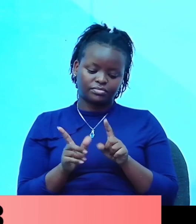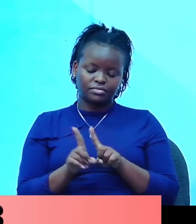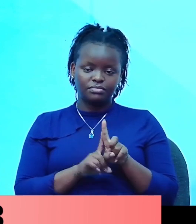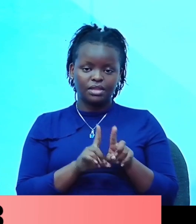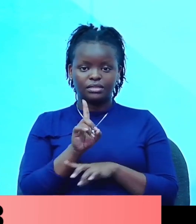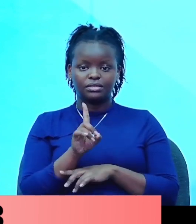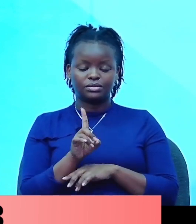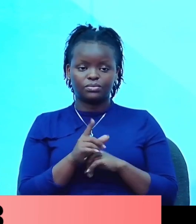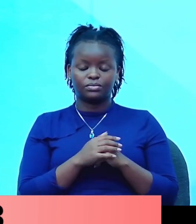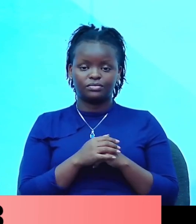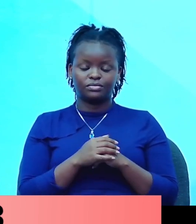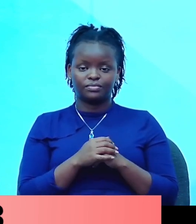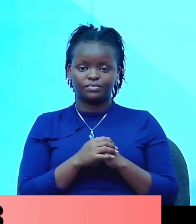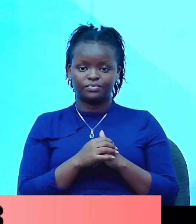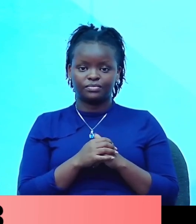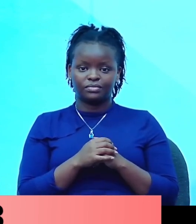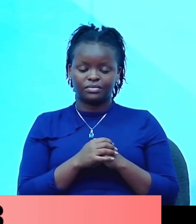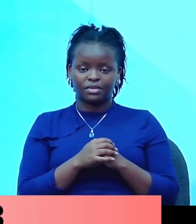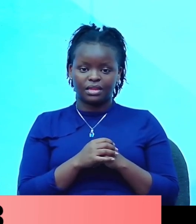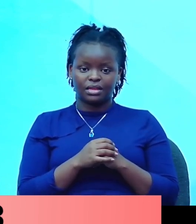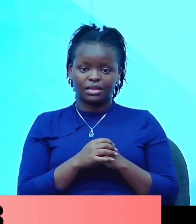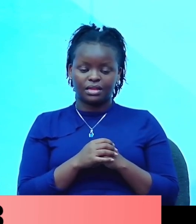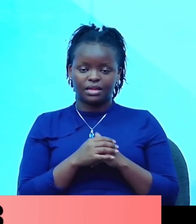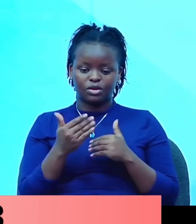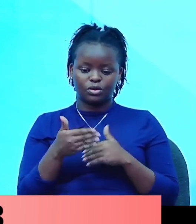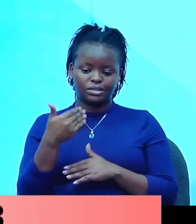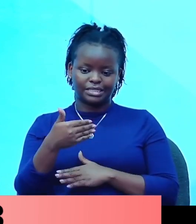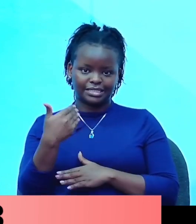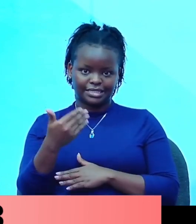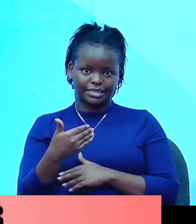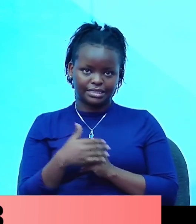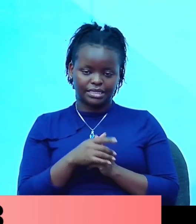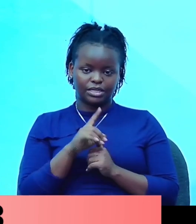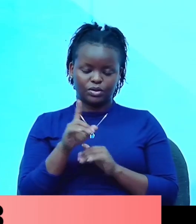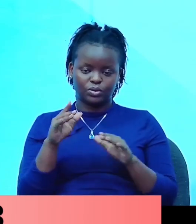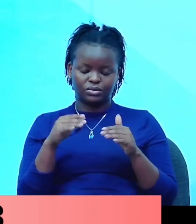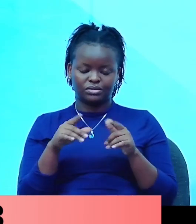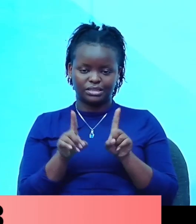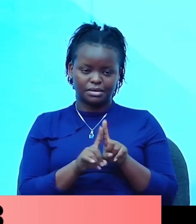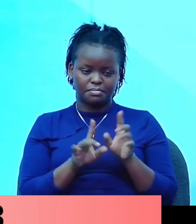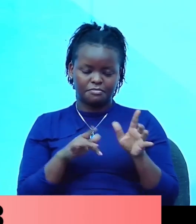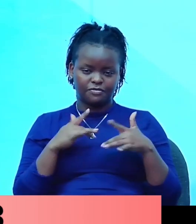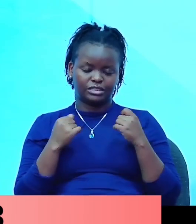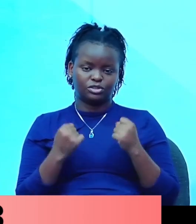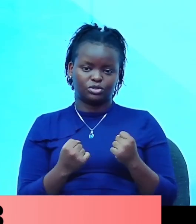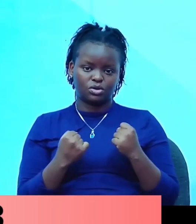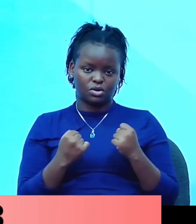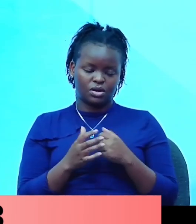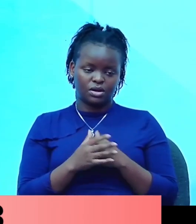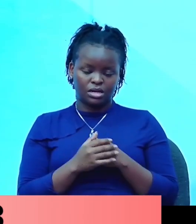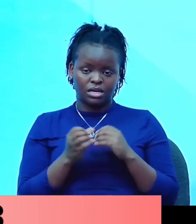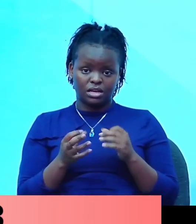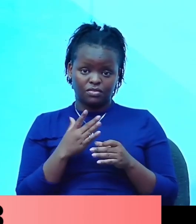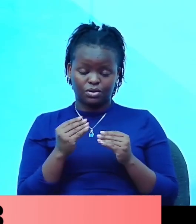financial discipline, who is seeking that consistency. Would you also say the same to finish strong? Hata kama unaweka venye umesema